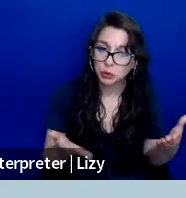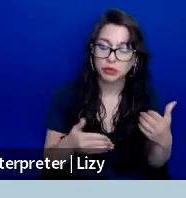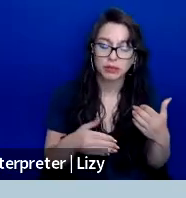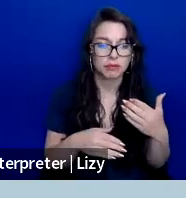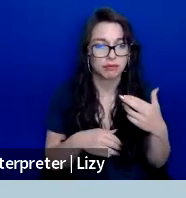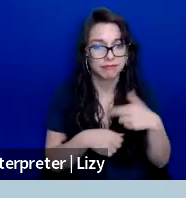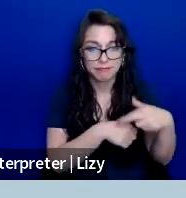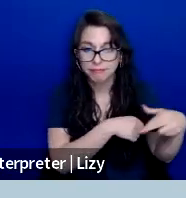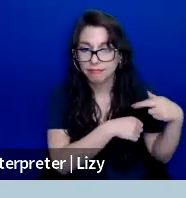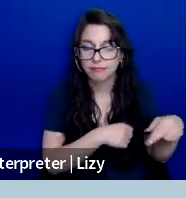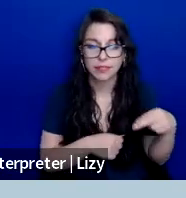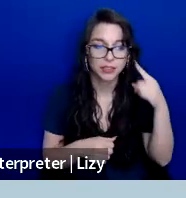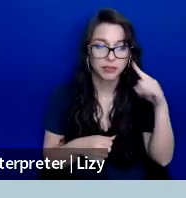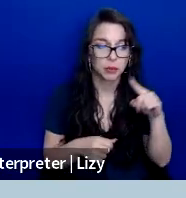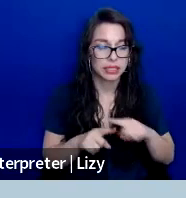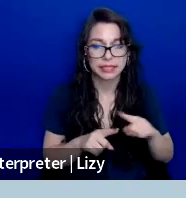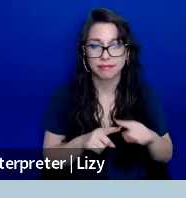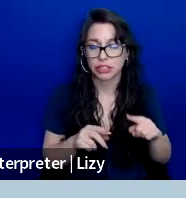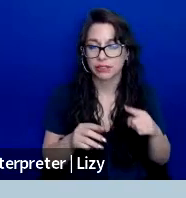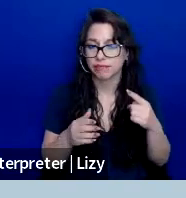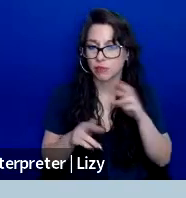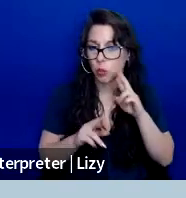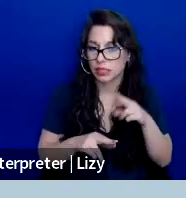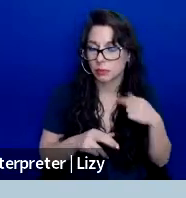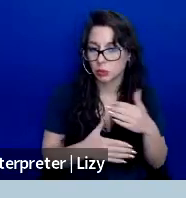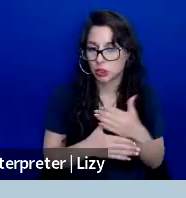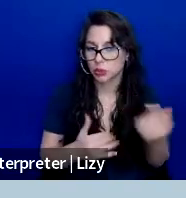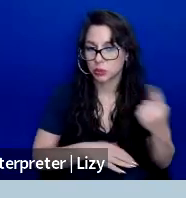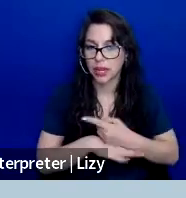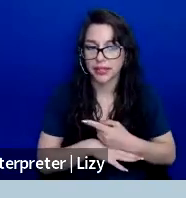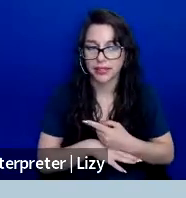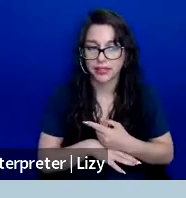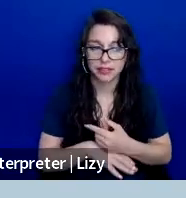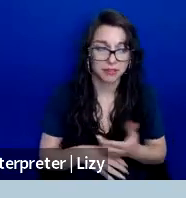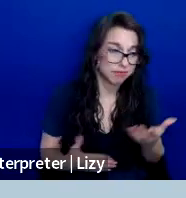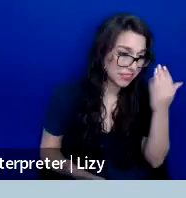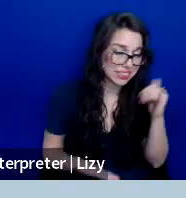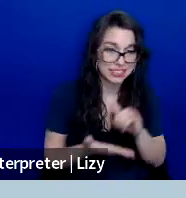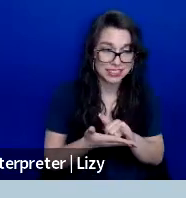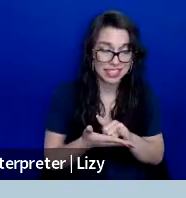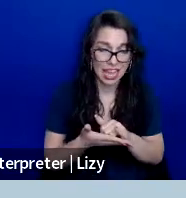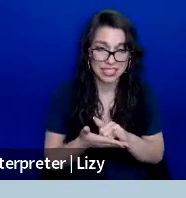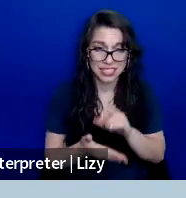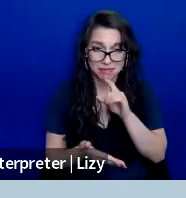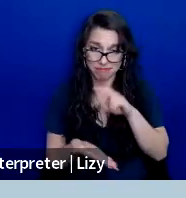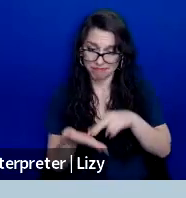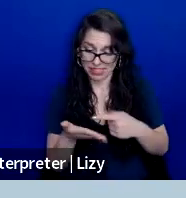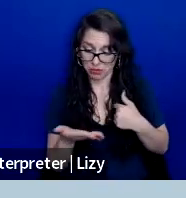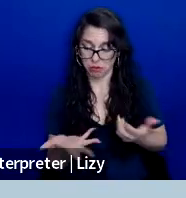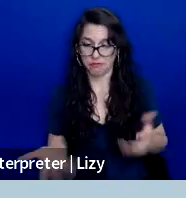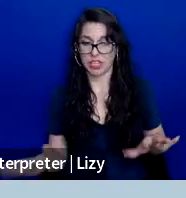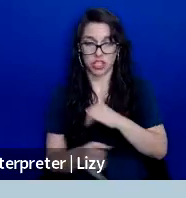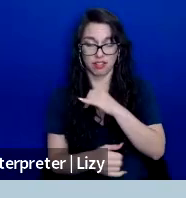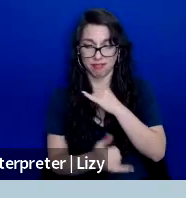shared today? As we round out our third and final webinar for this